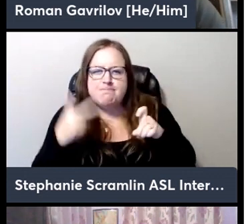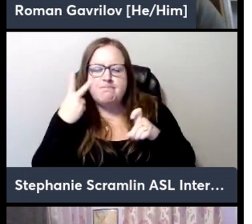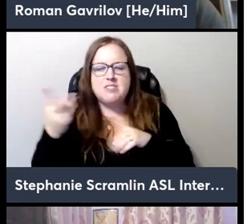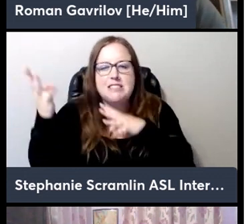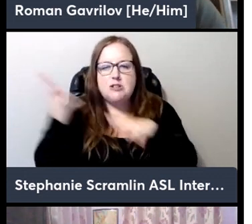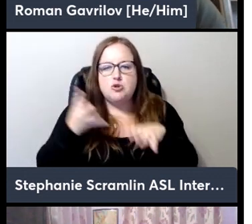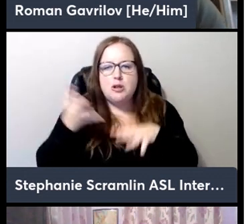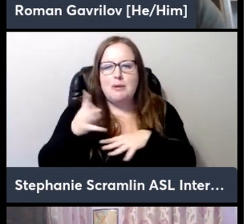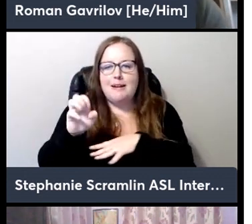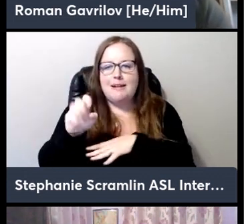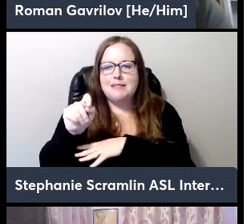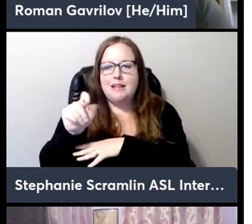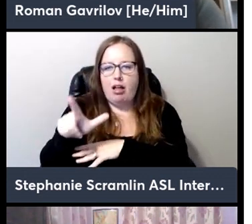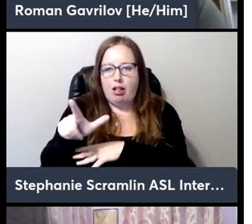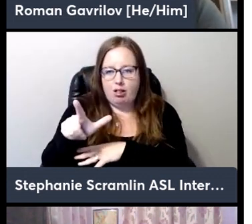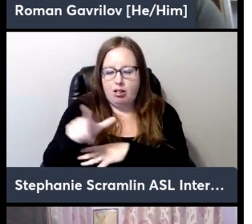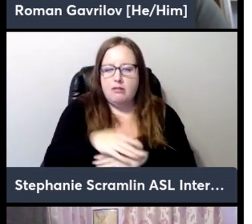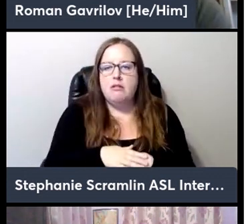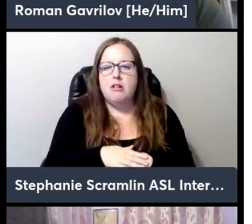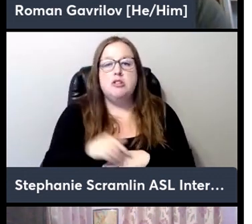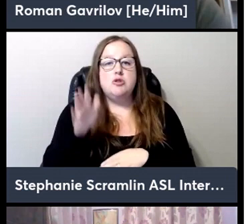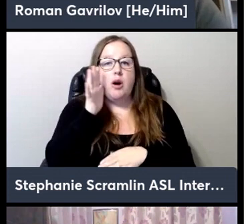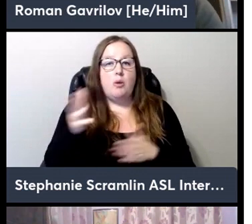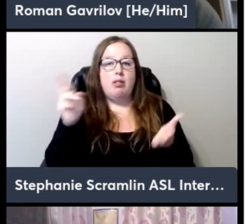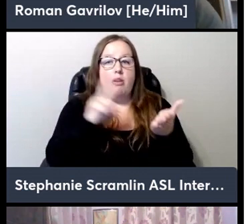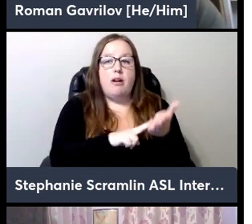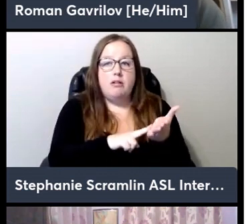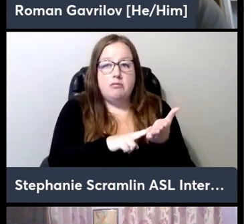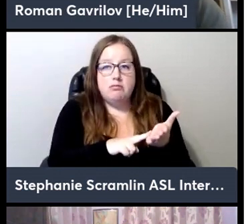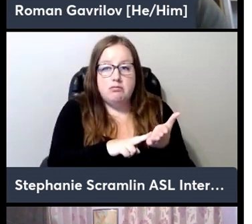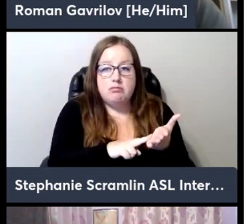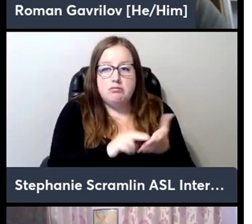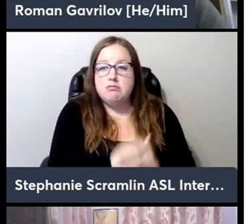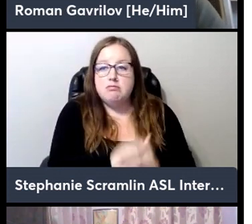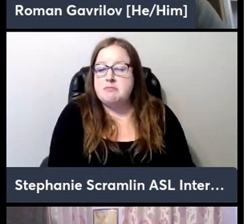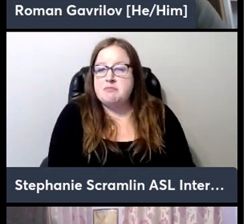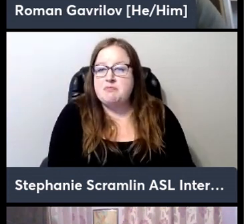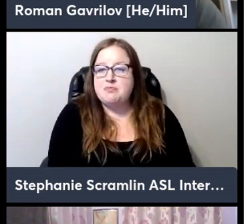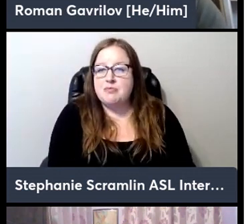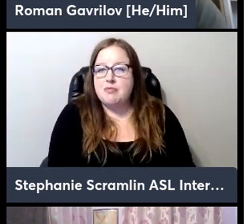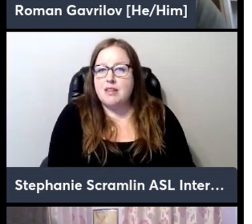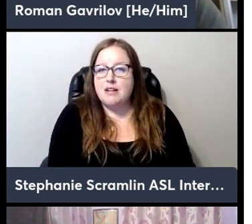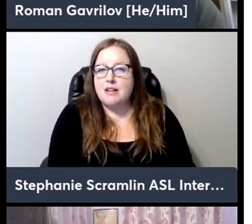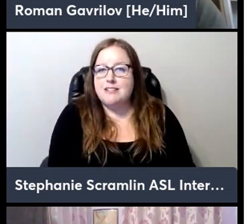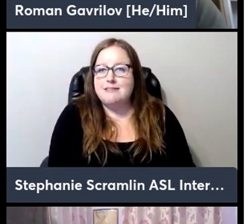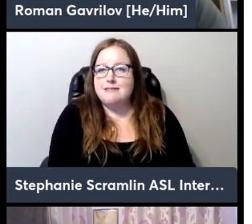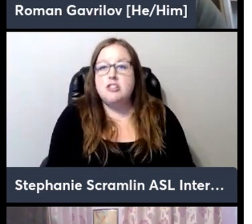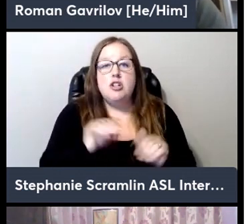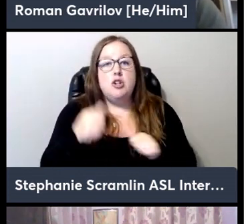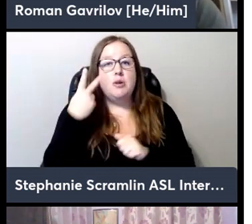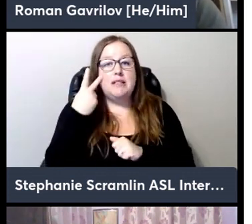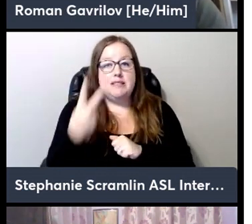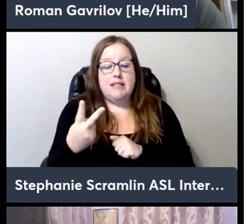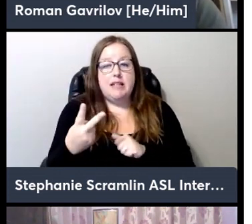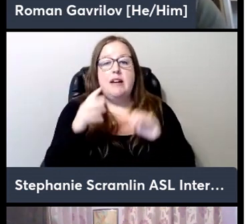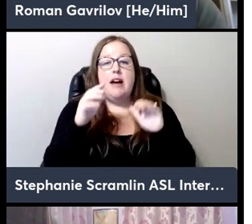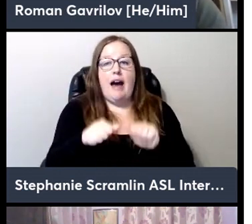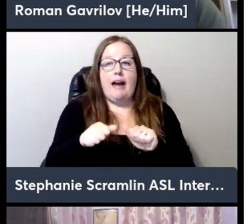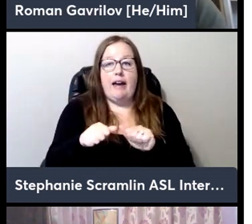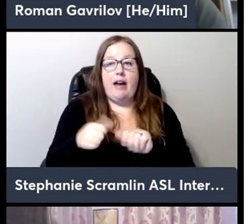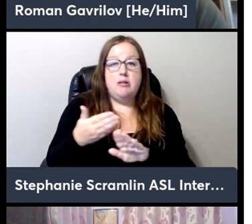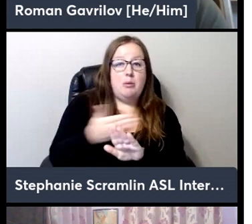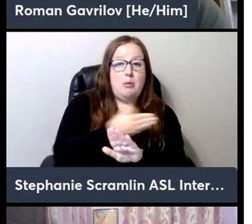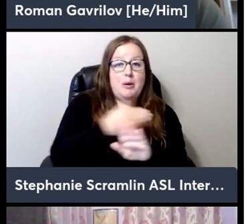ETLs. So let me log in here. And as you can see, I can